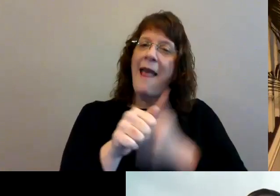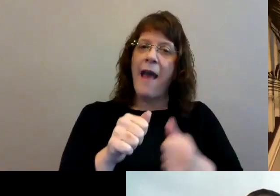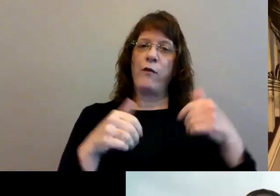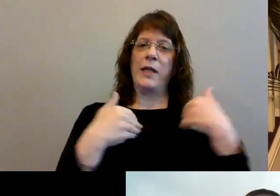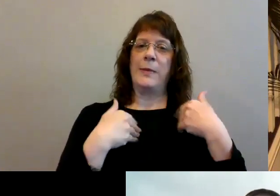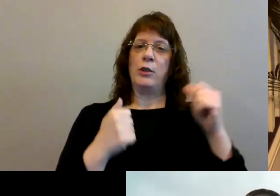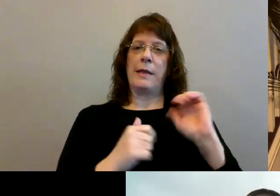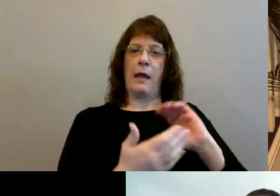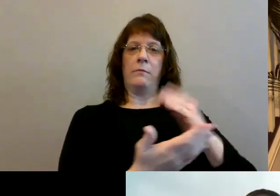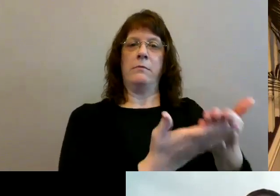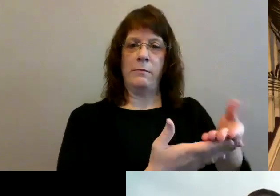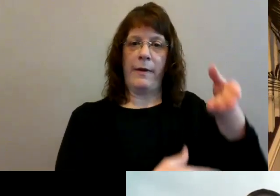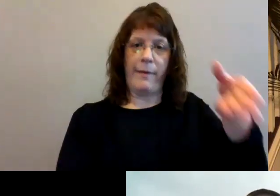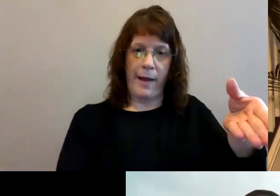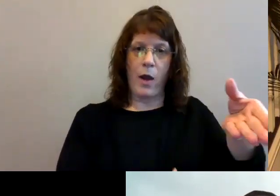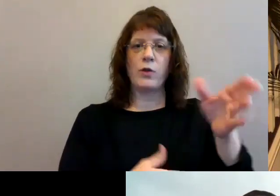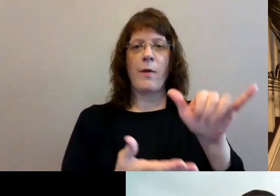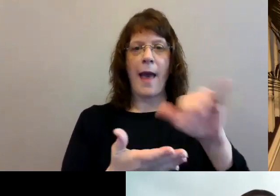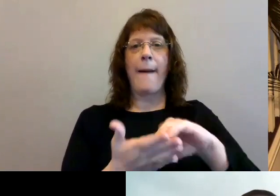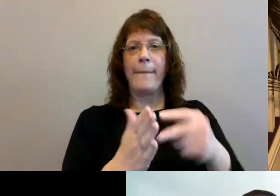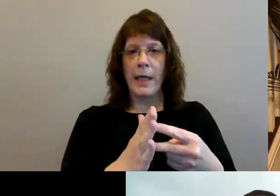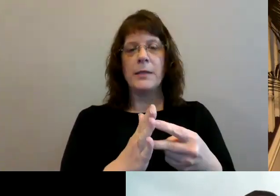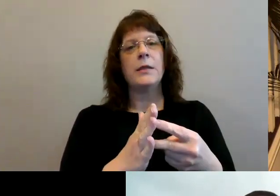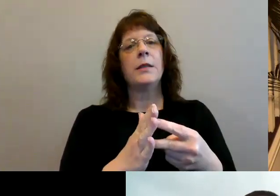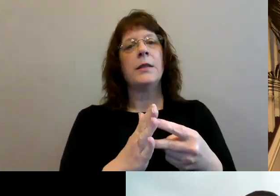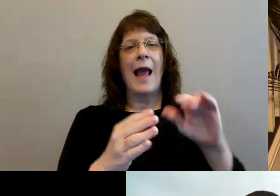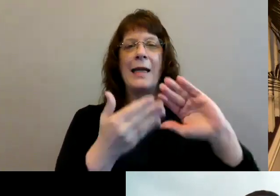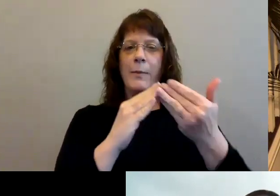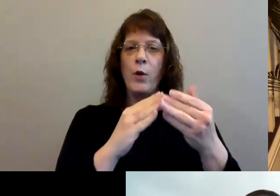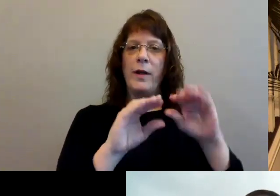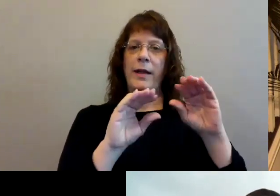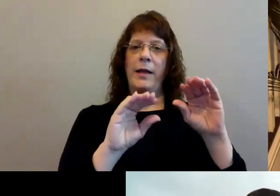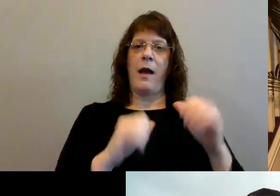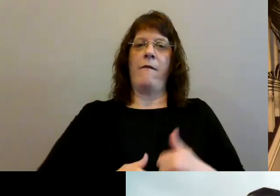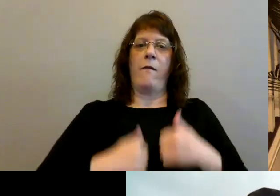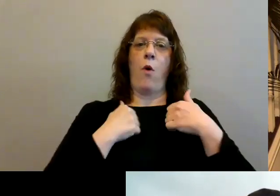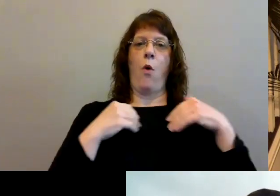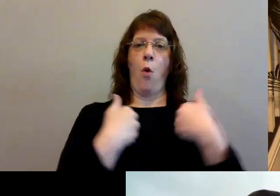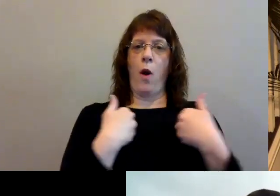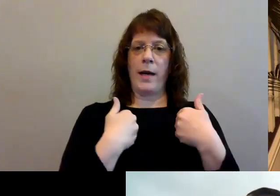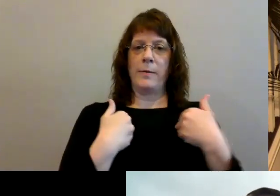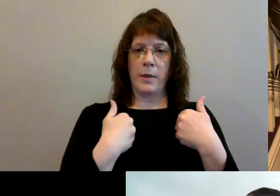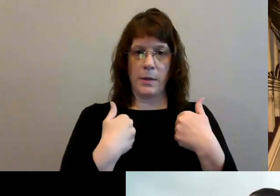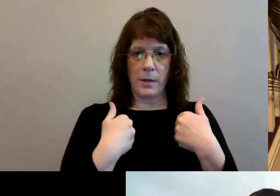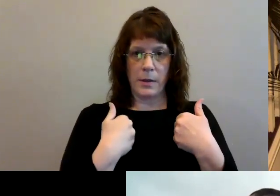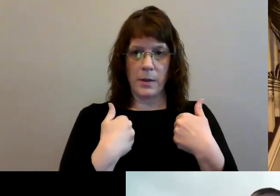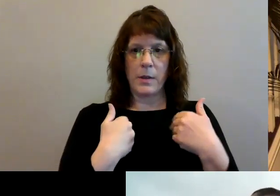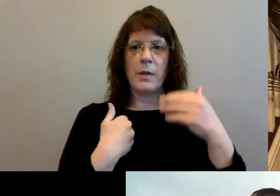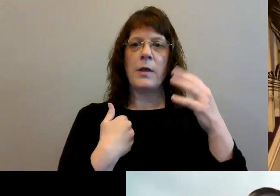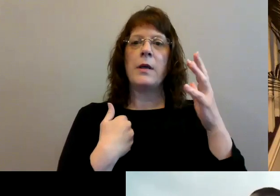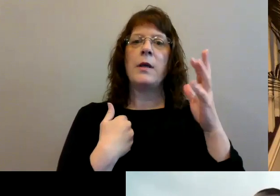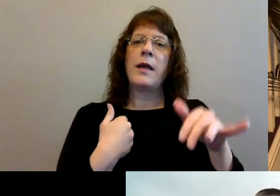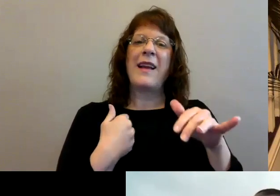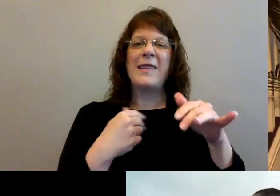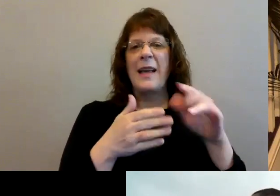And so that results in a community of organisms that is what we call depauperate, which means basically